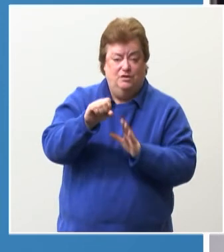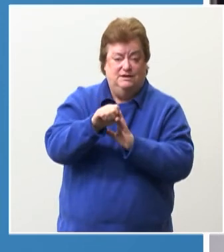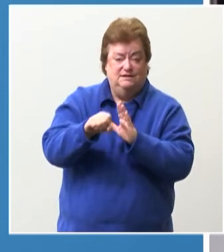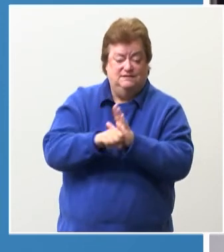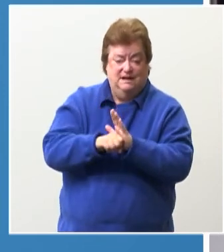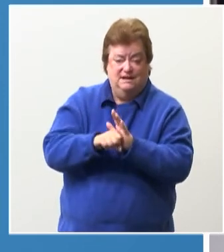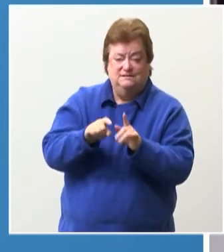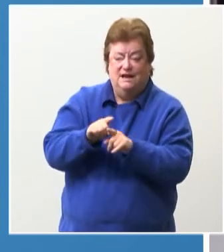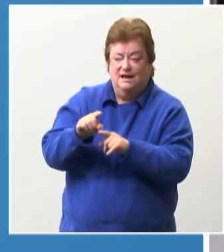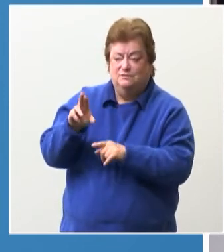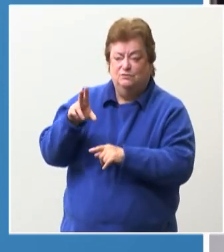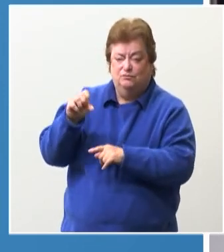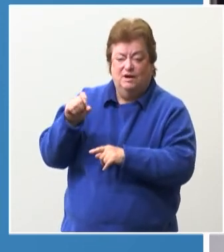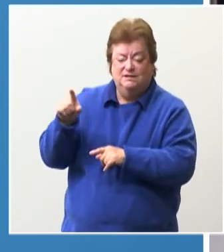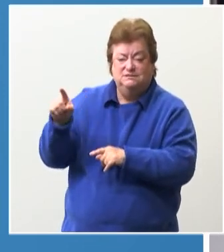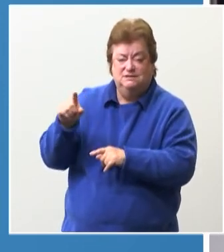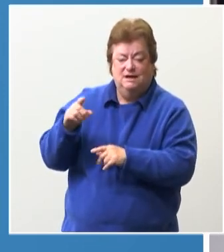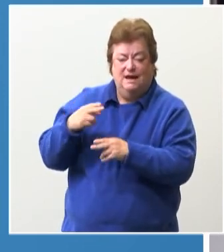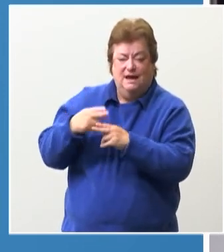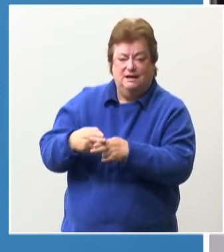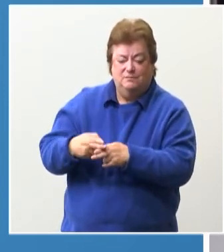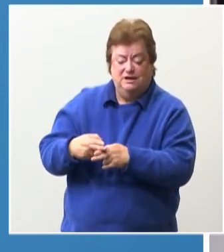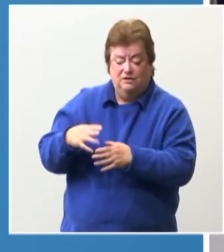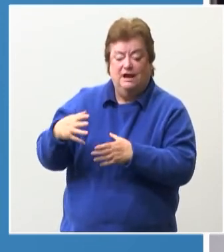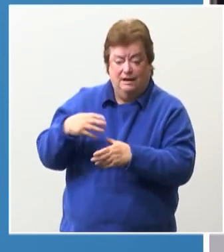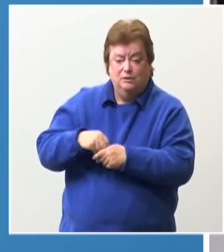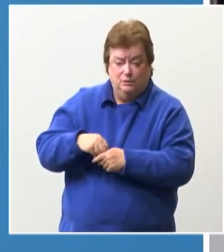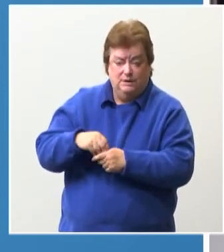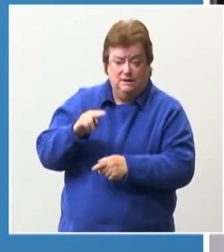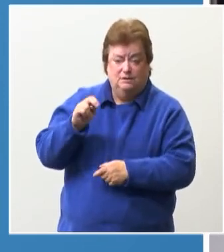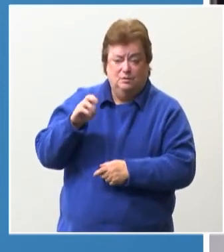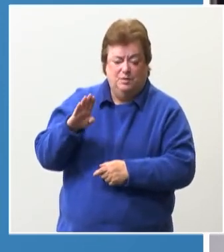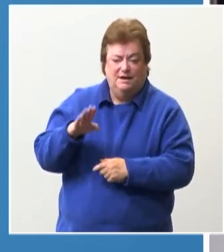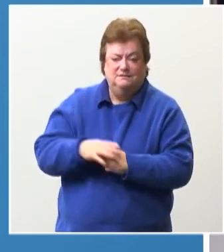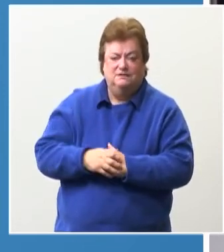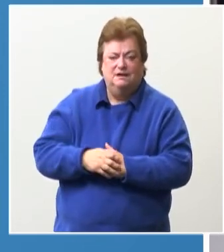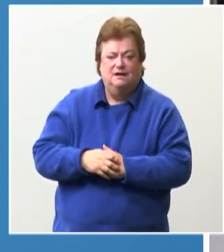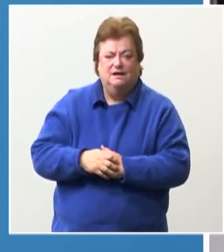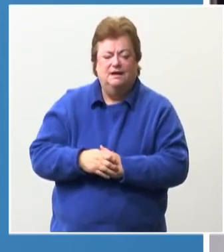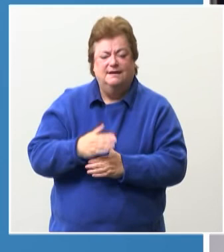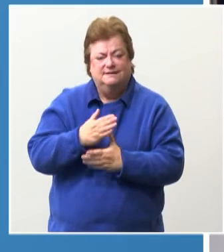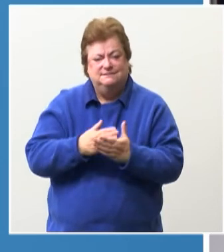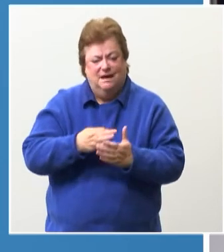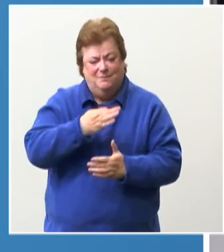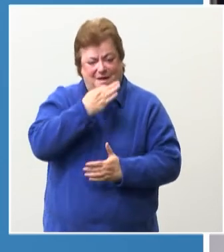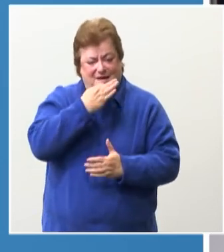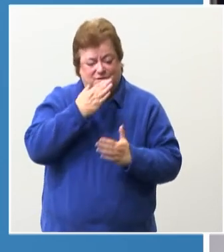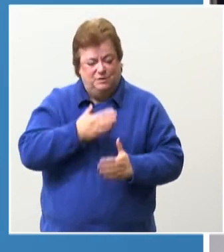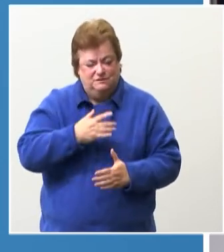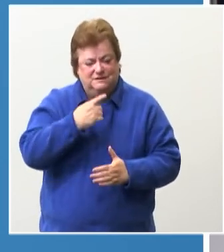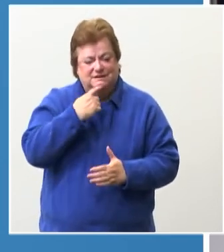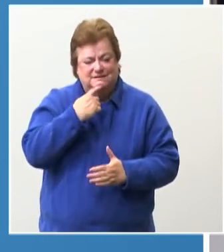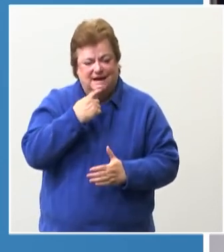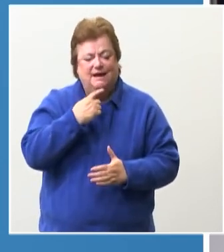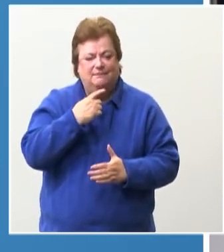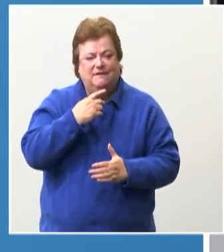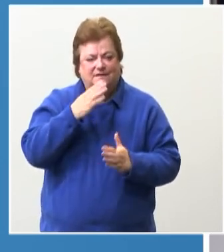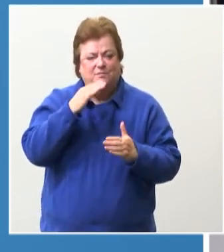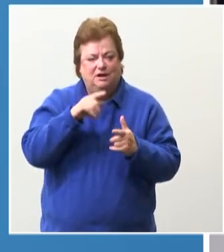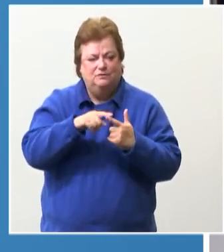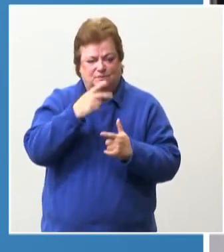as Russ Grunwald was mentioning, including Nebraska. And some experts expect case numbers to keep